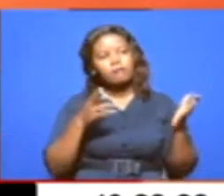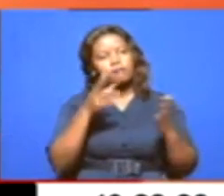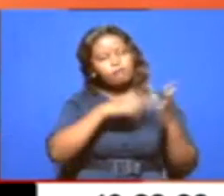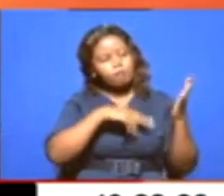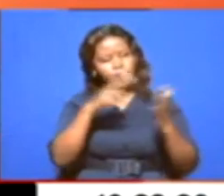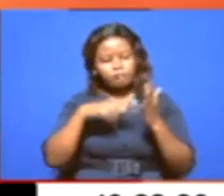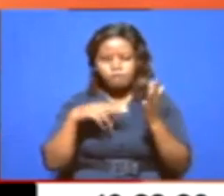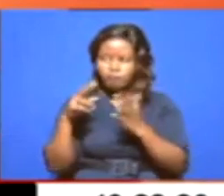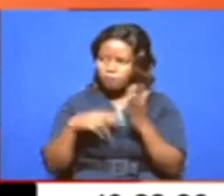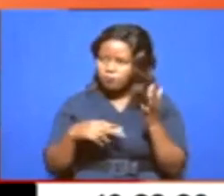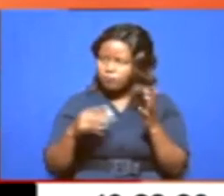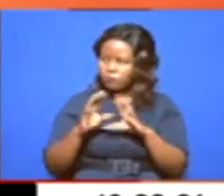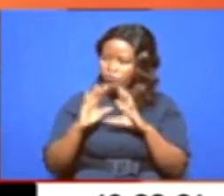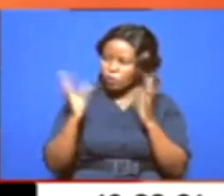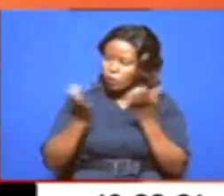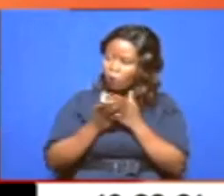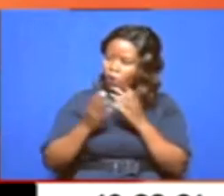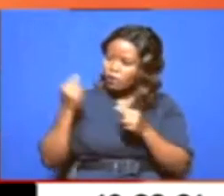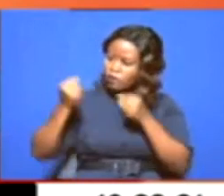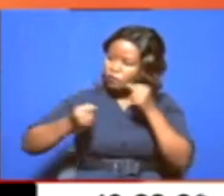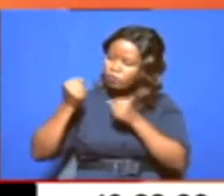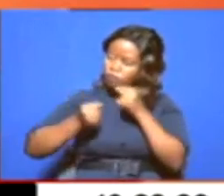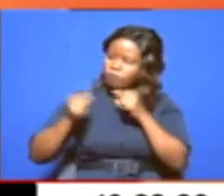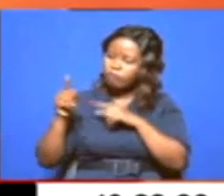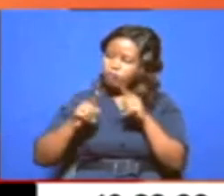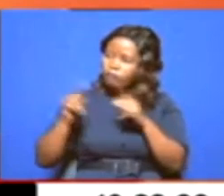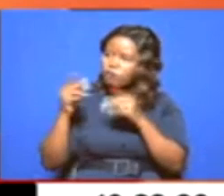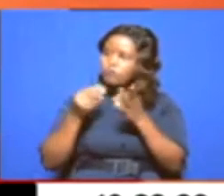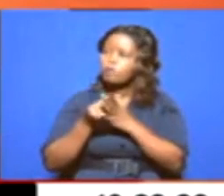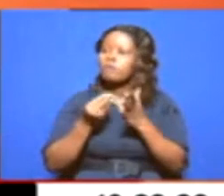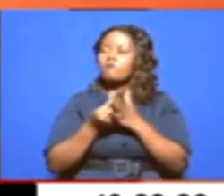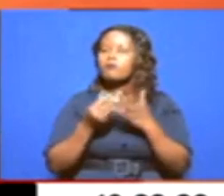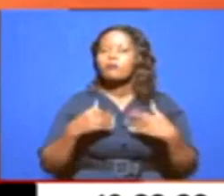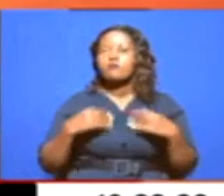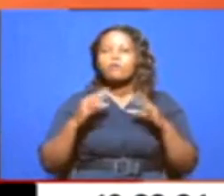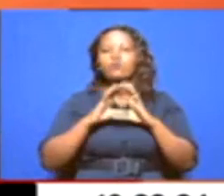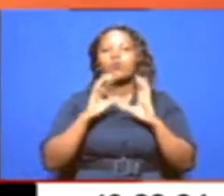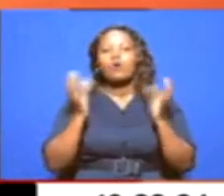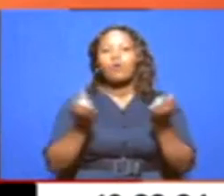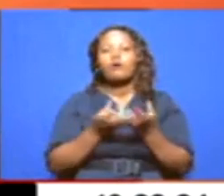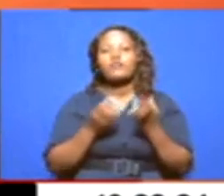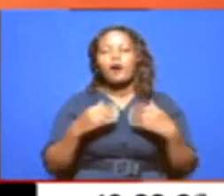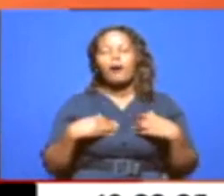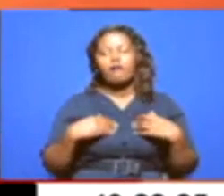the World Cross Country Tour overall prize money is. World Athletics is offering